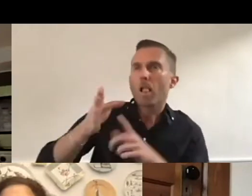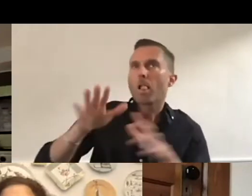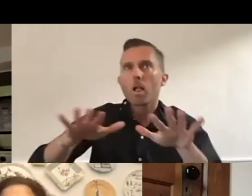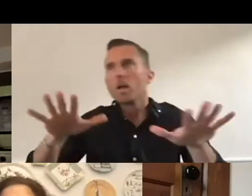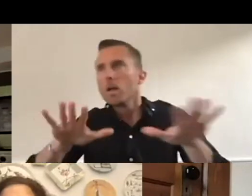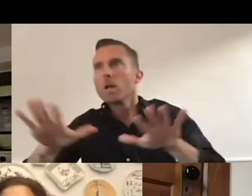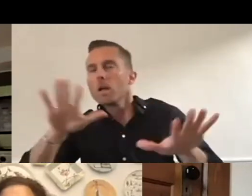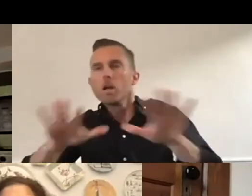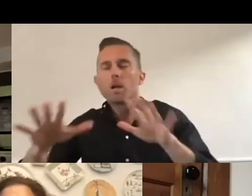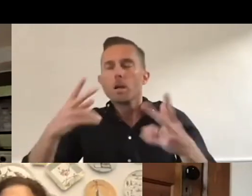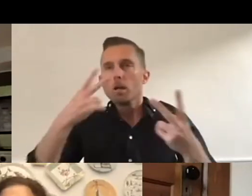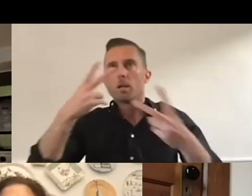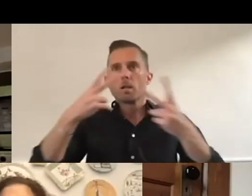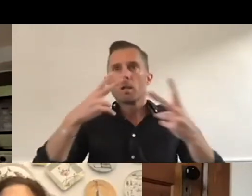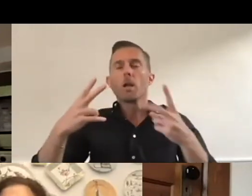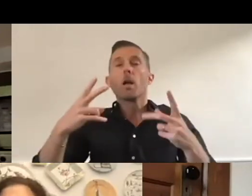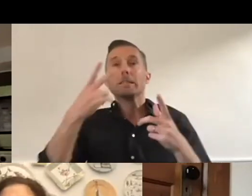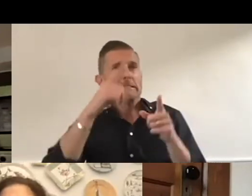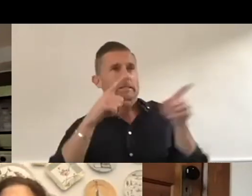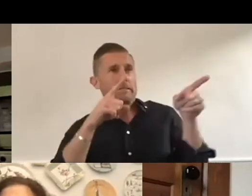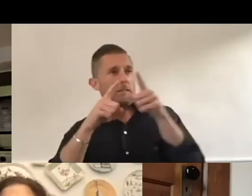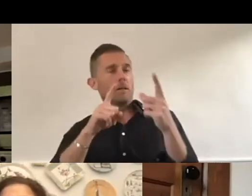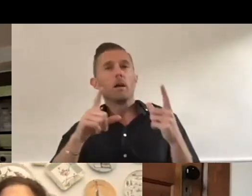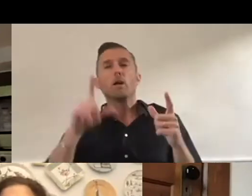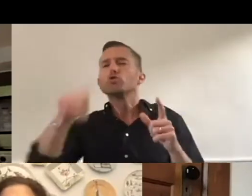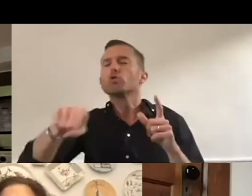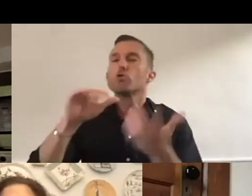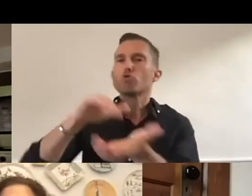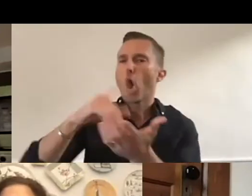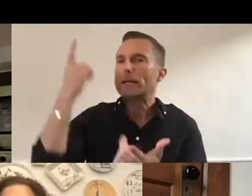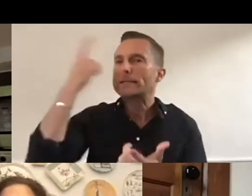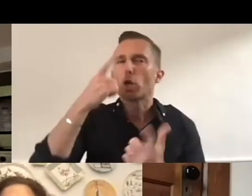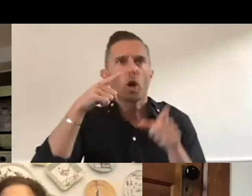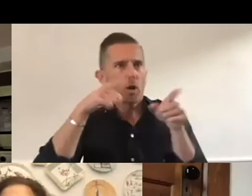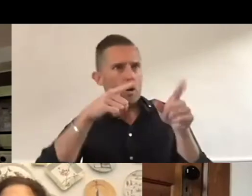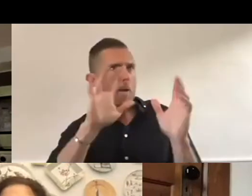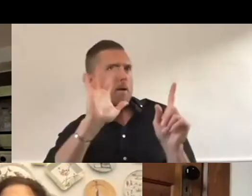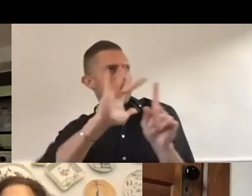doctor being perfect and being able to cure everything, and